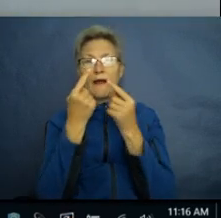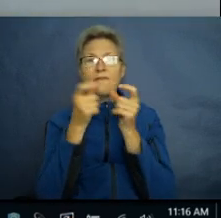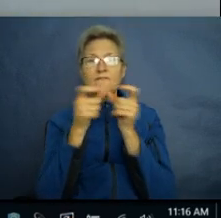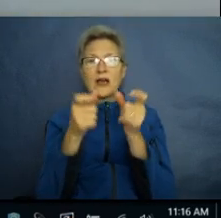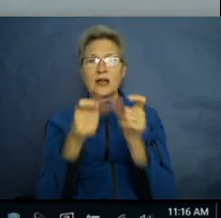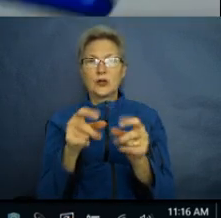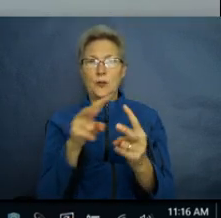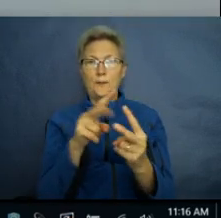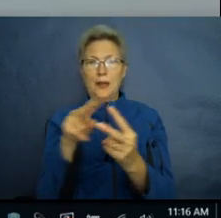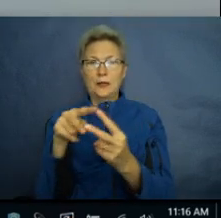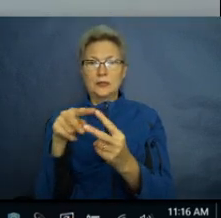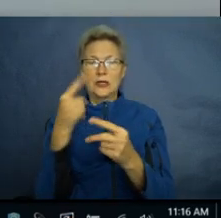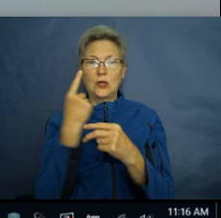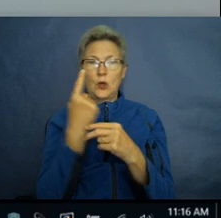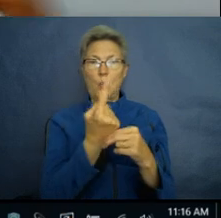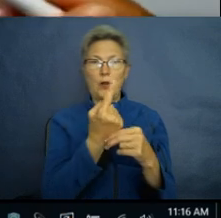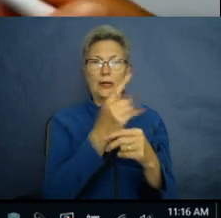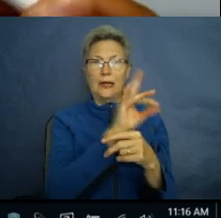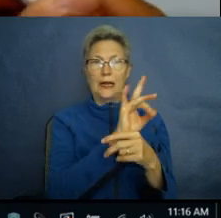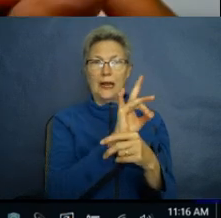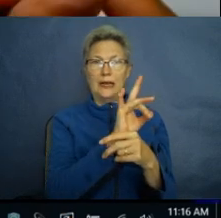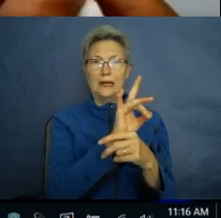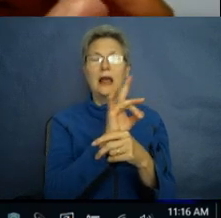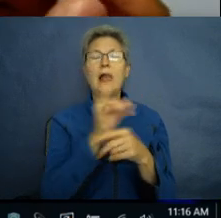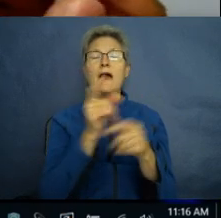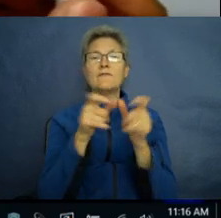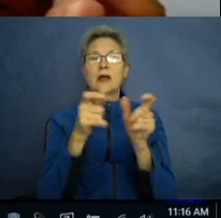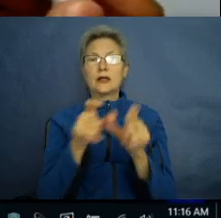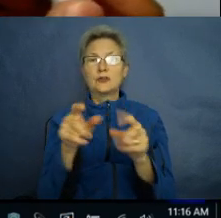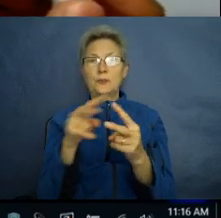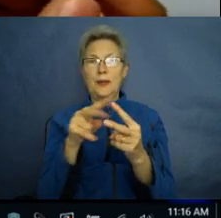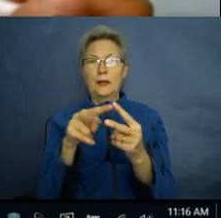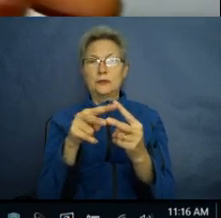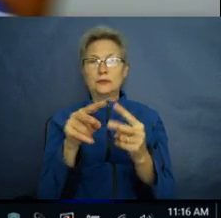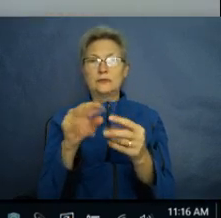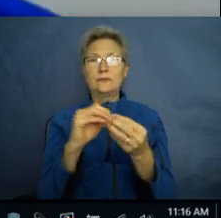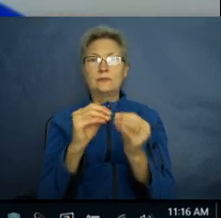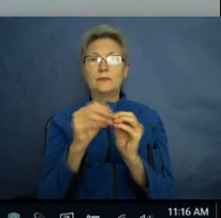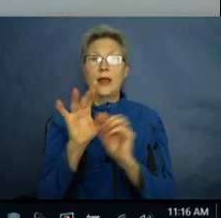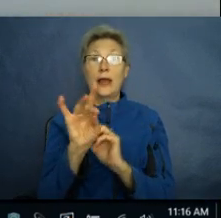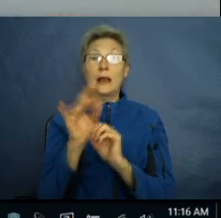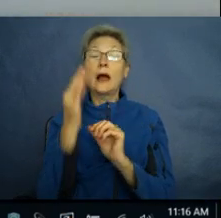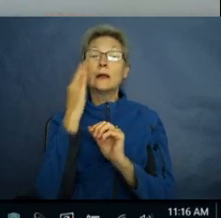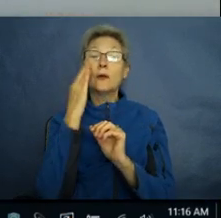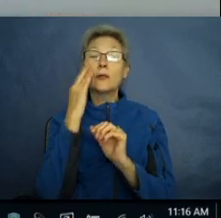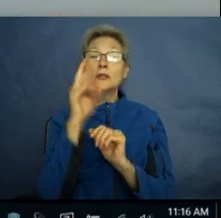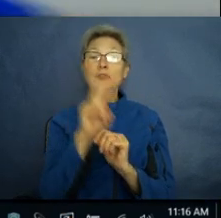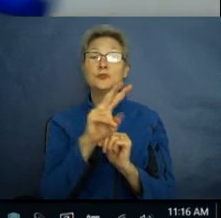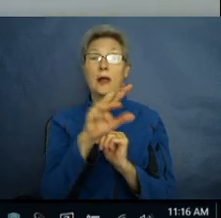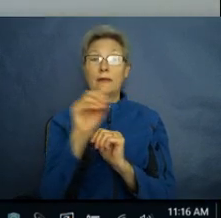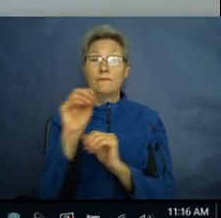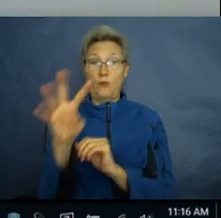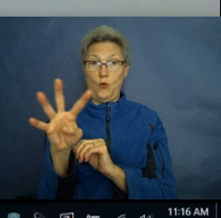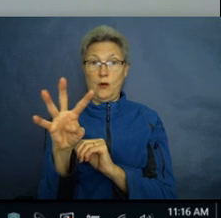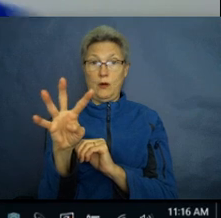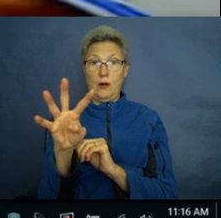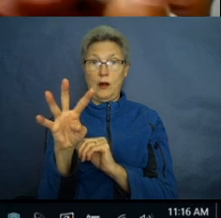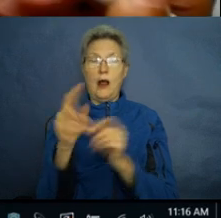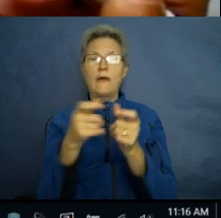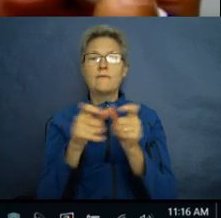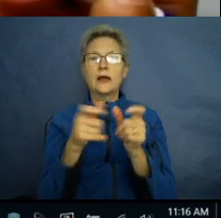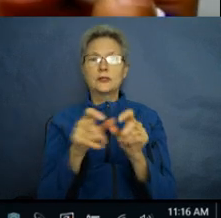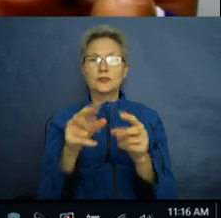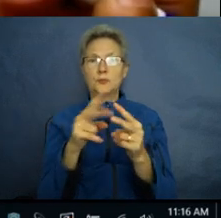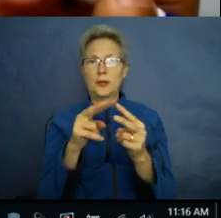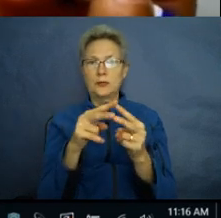pairs. So I know that 1 and 8 are factor pairs of the number 8. I also know that 2 and 4 are factor